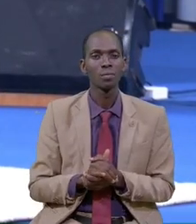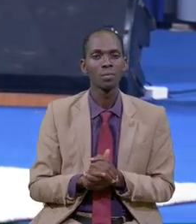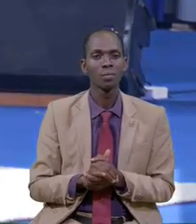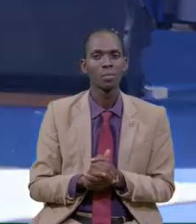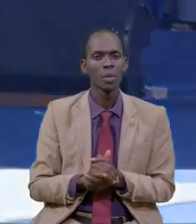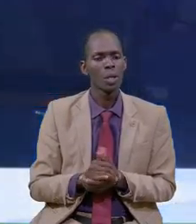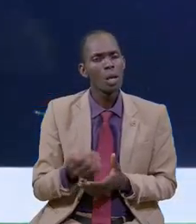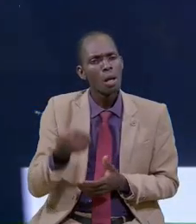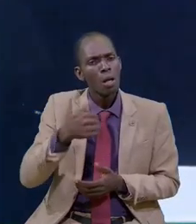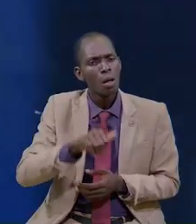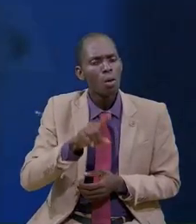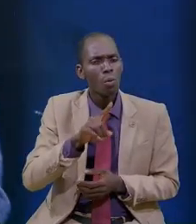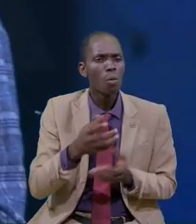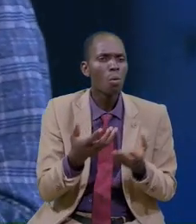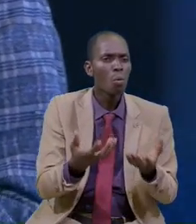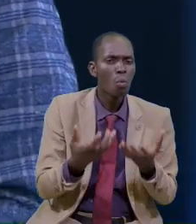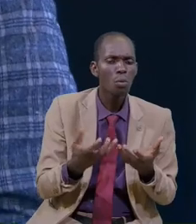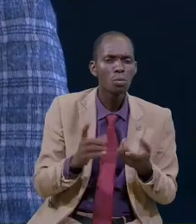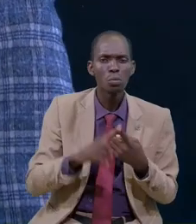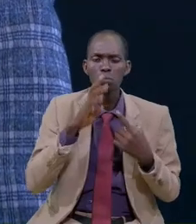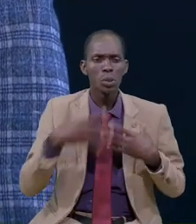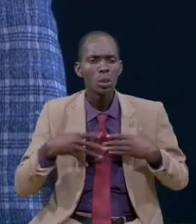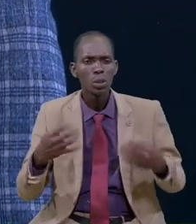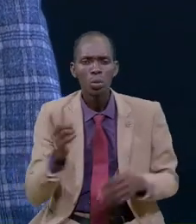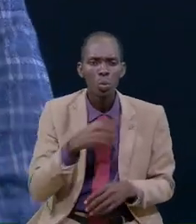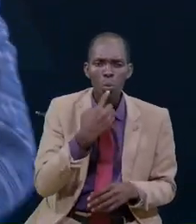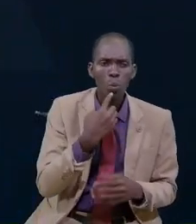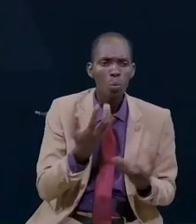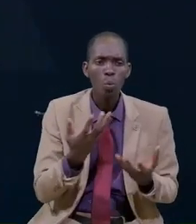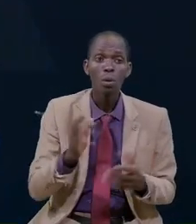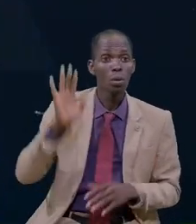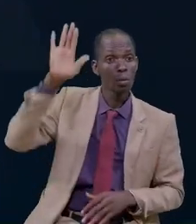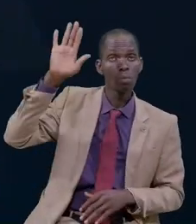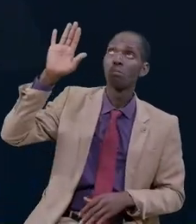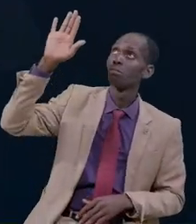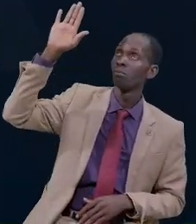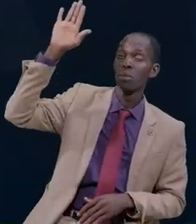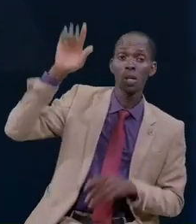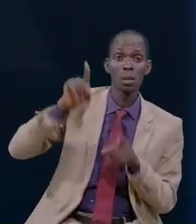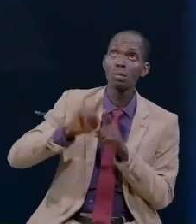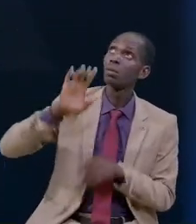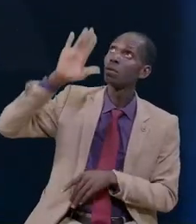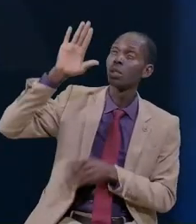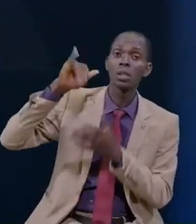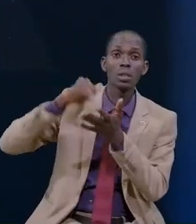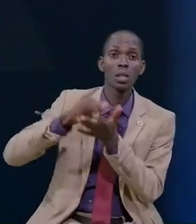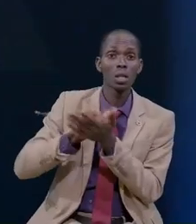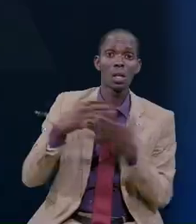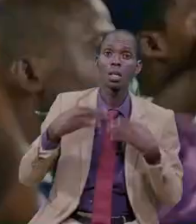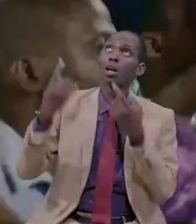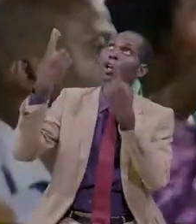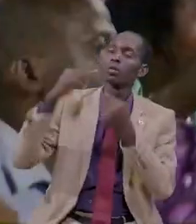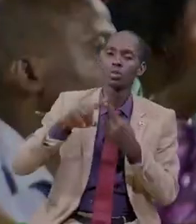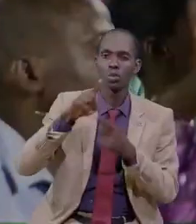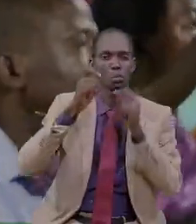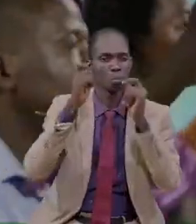Anybody wanting healing there, what are you? You raise up your hand, it comes to you instantaneously. Est-ce que quelqu'un